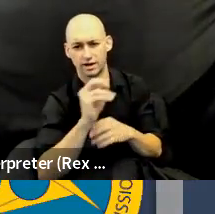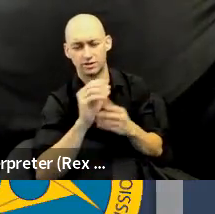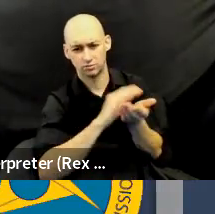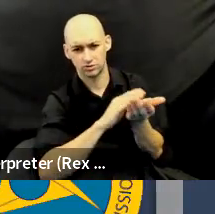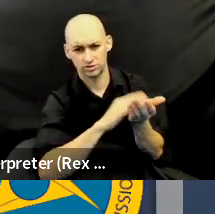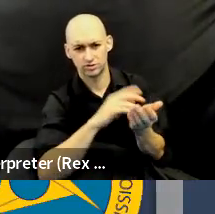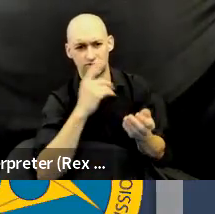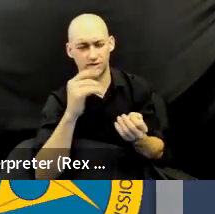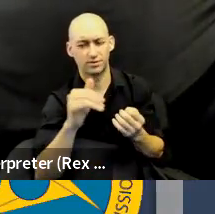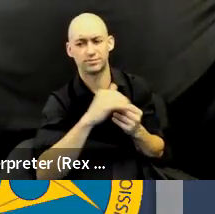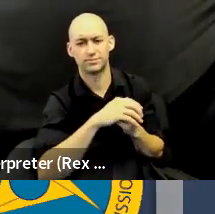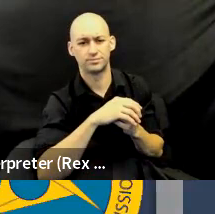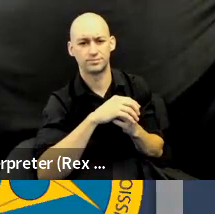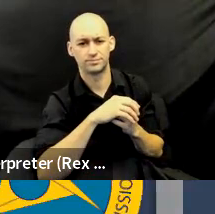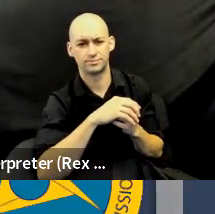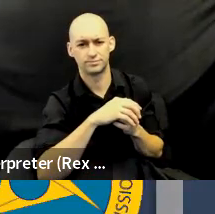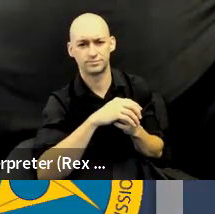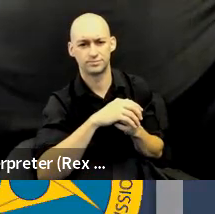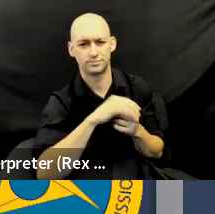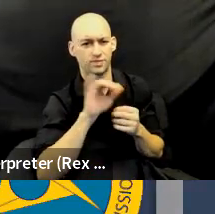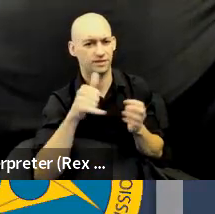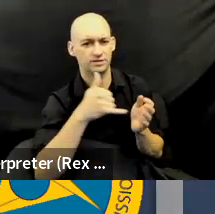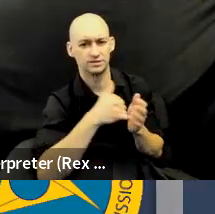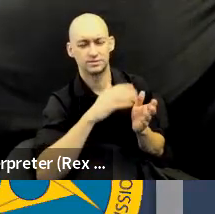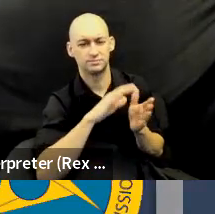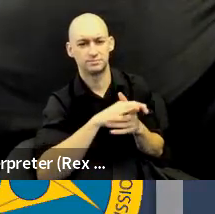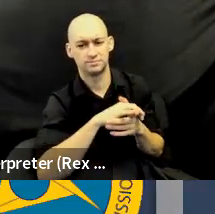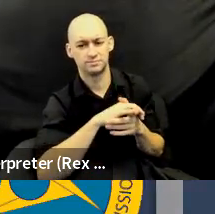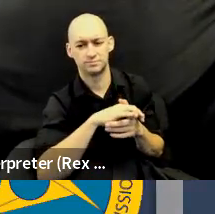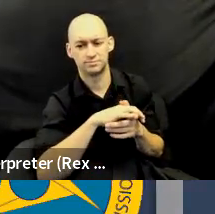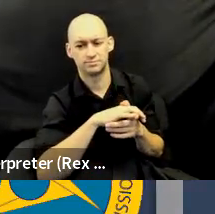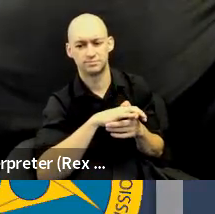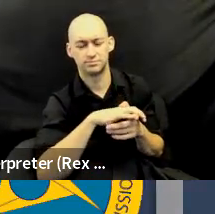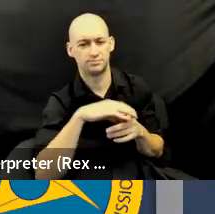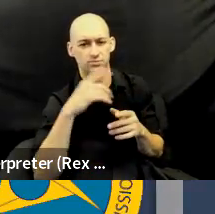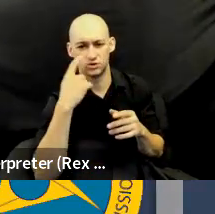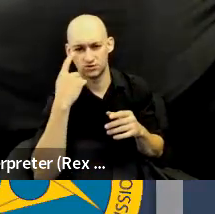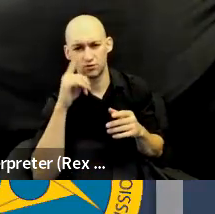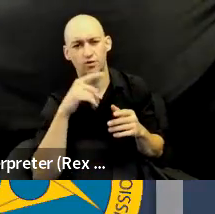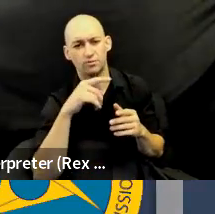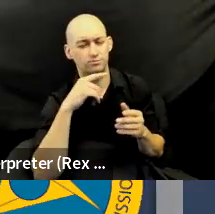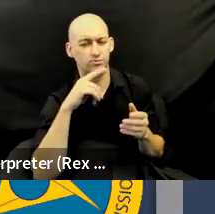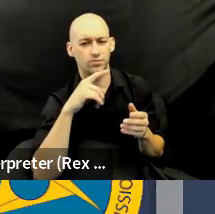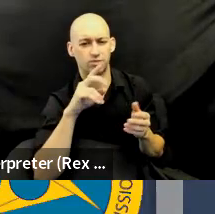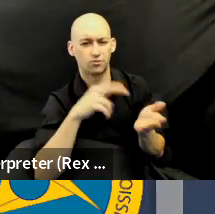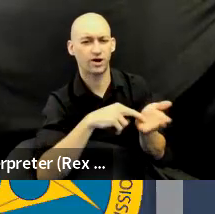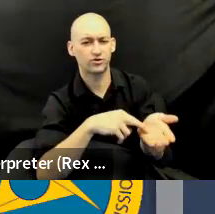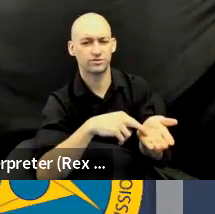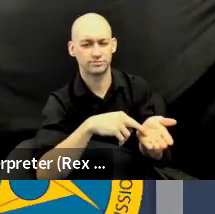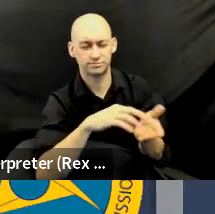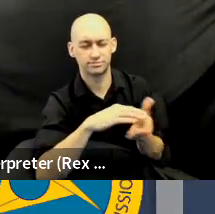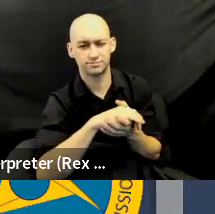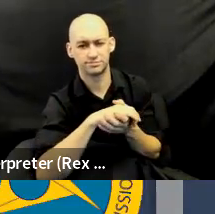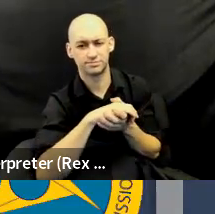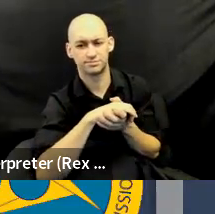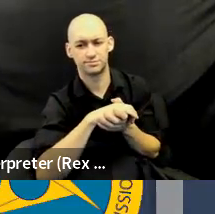appointment. And that's it. Thank you. Great. Not Thank public you. comment, just for the record. Got it. Got it. Do we have any